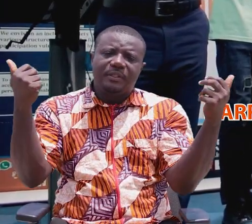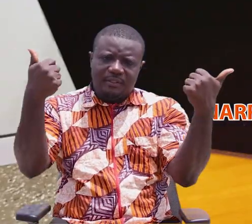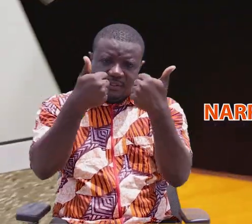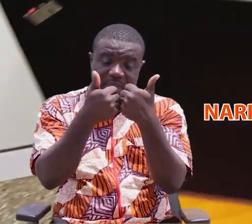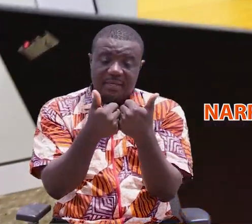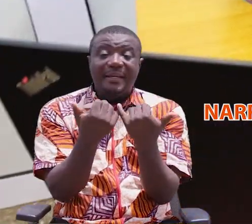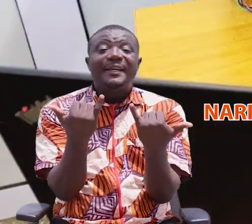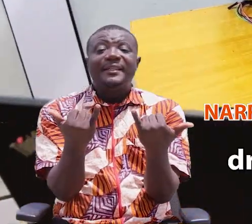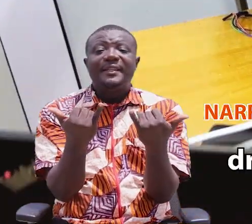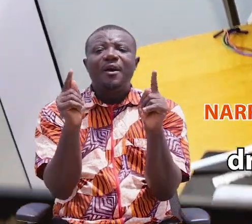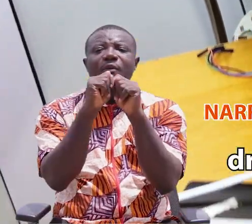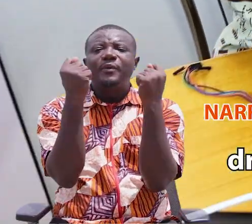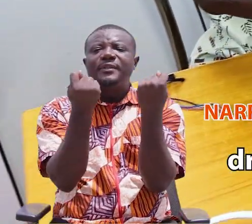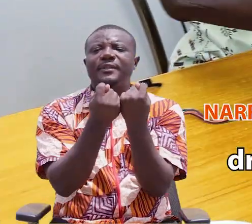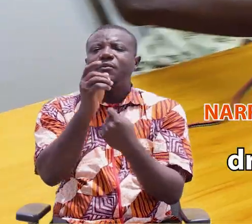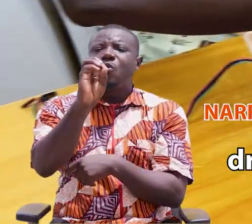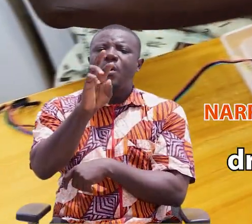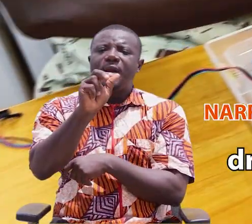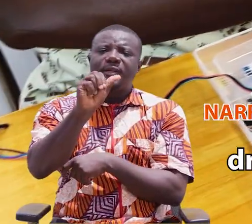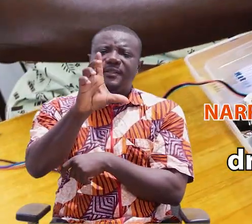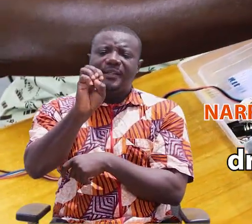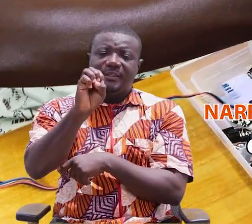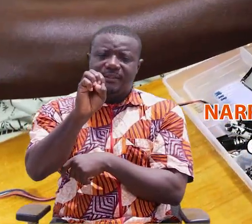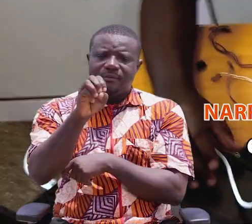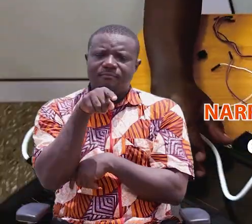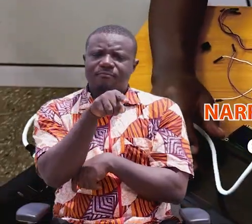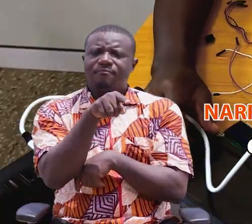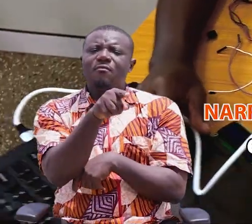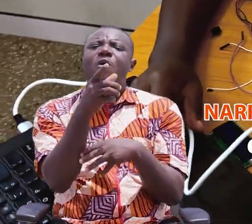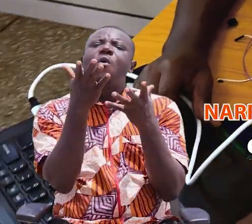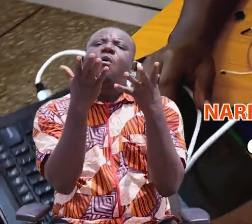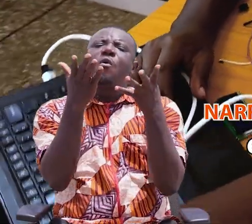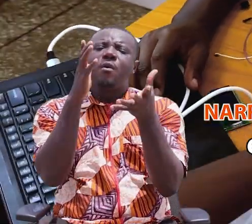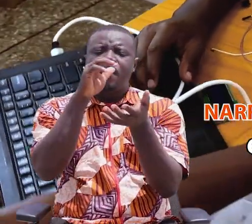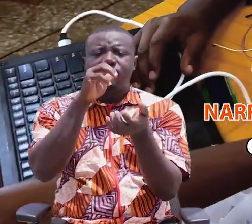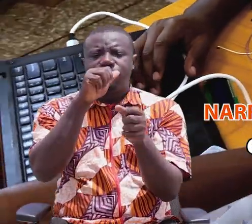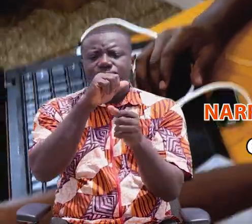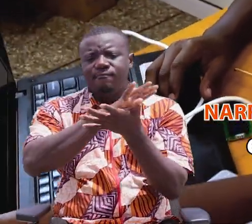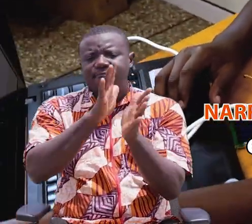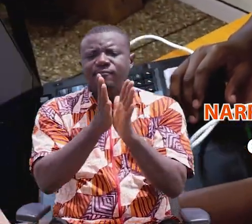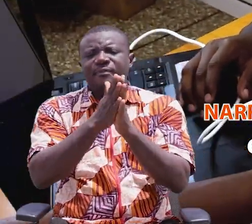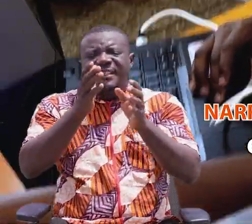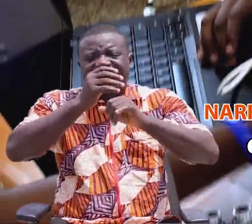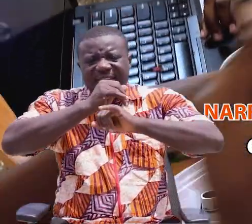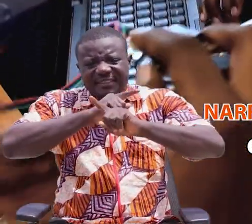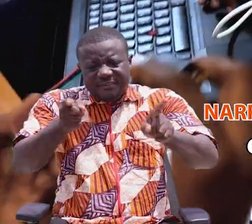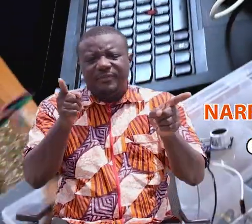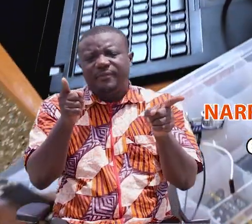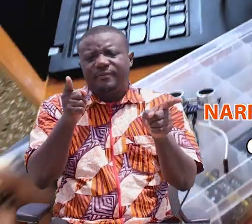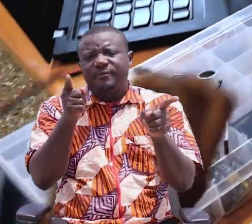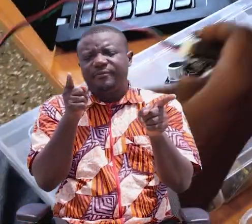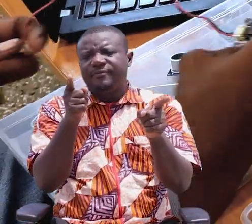Here, Team Oracle, driven by desire to make a difference, embarked on a mission to reimagine the traditional white